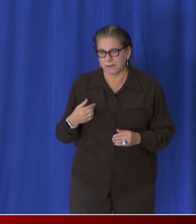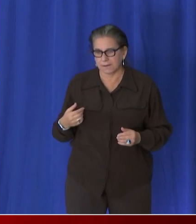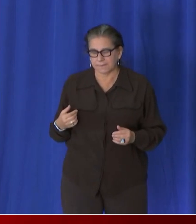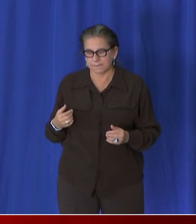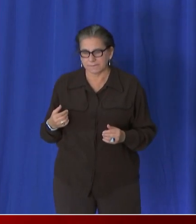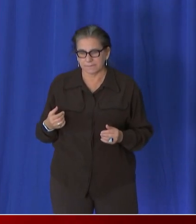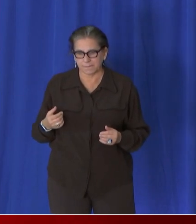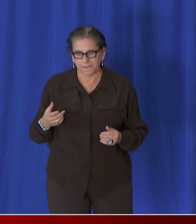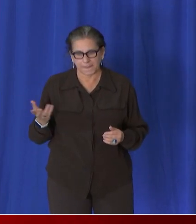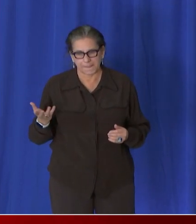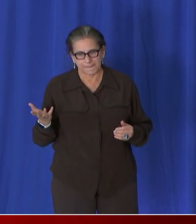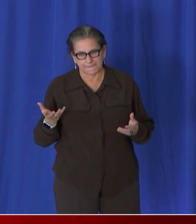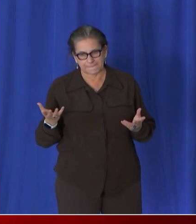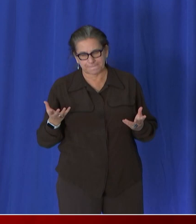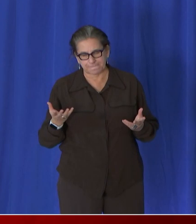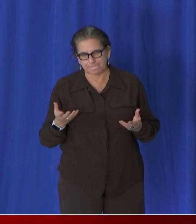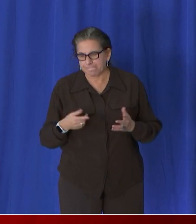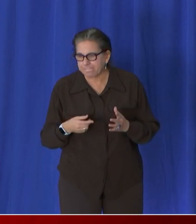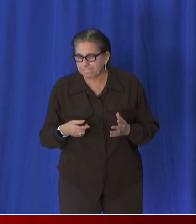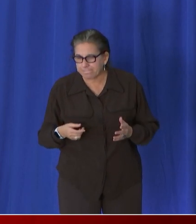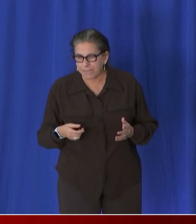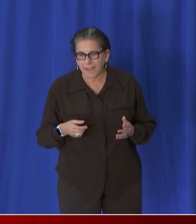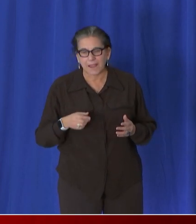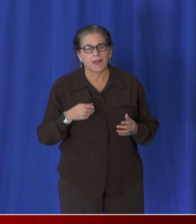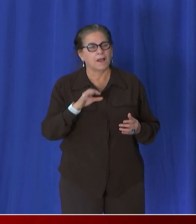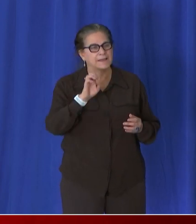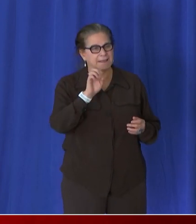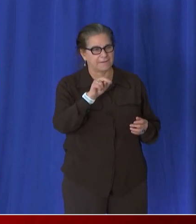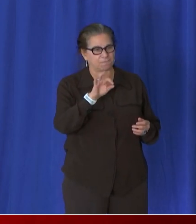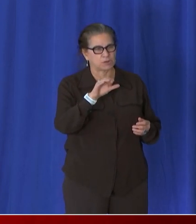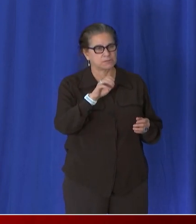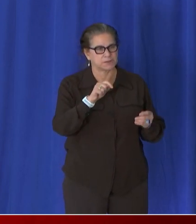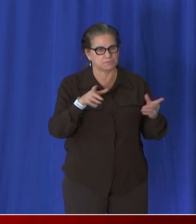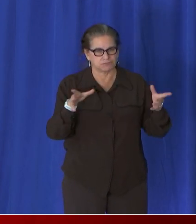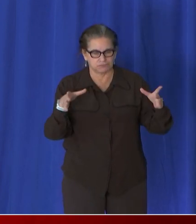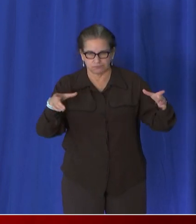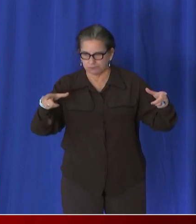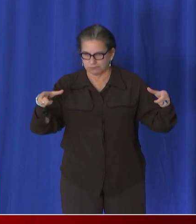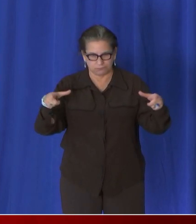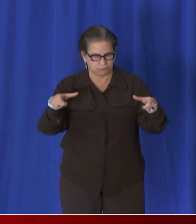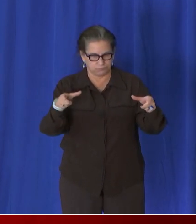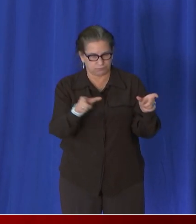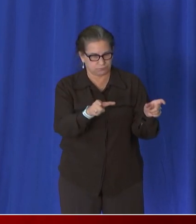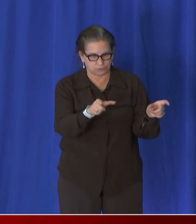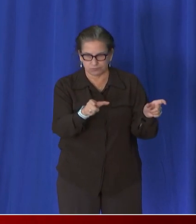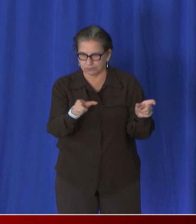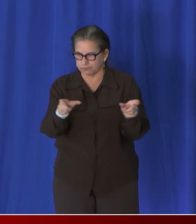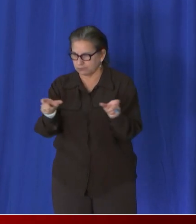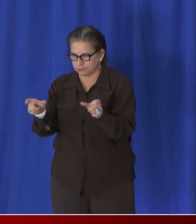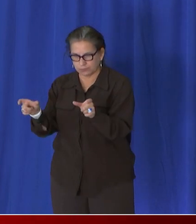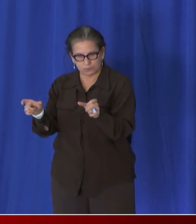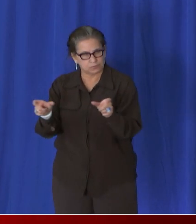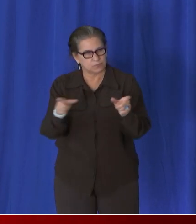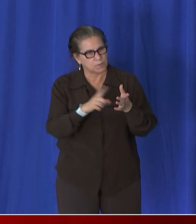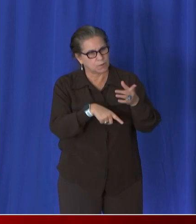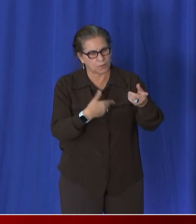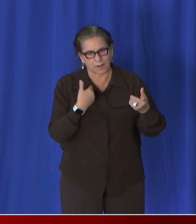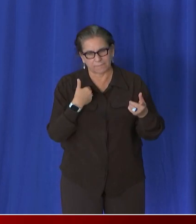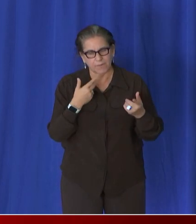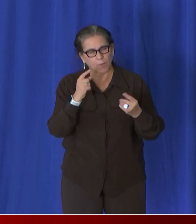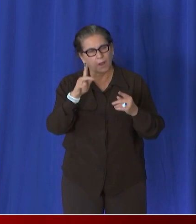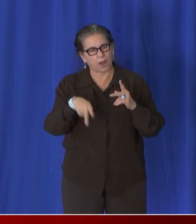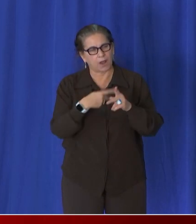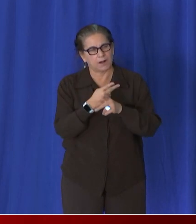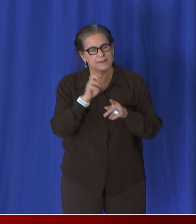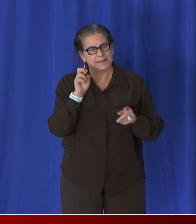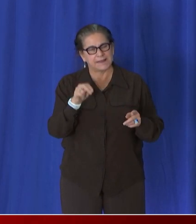might look like around this? So we've always led with education, compliance, and then enforcement. So what